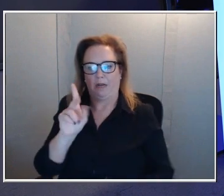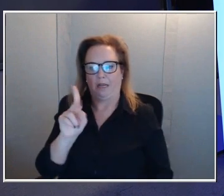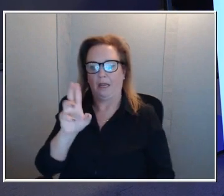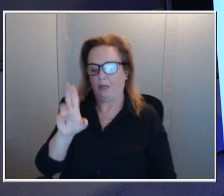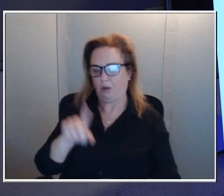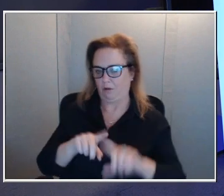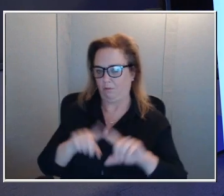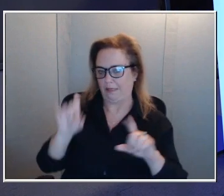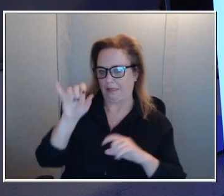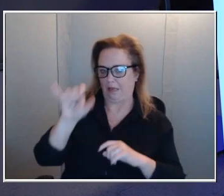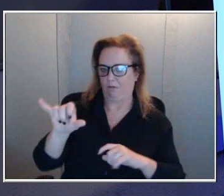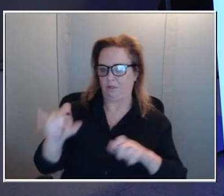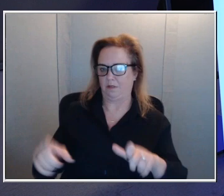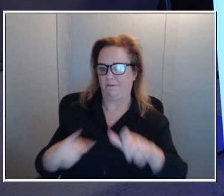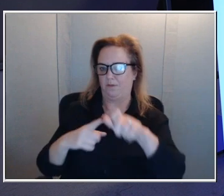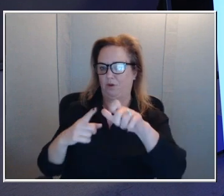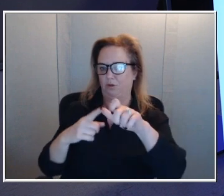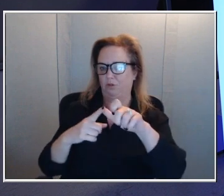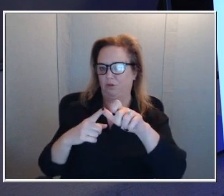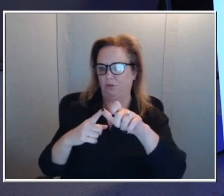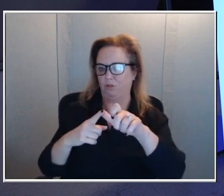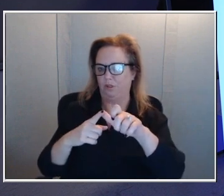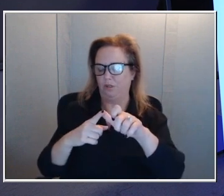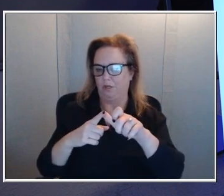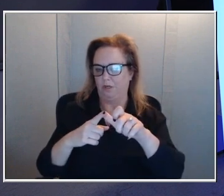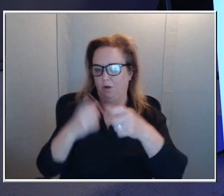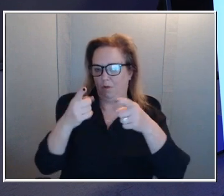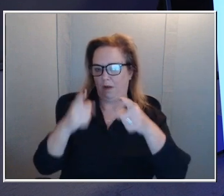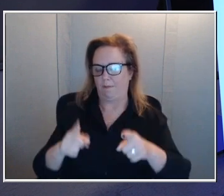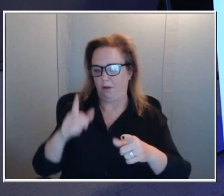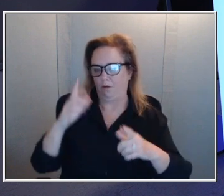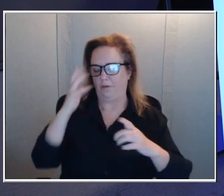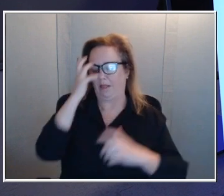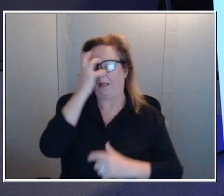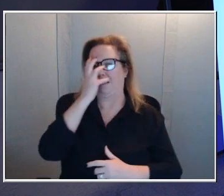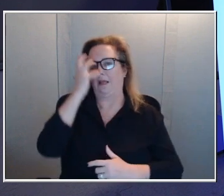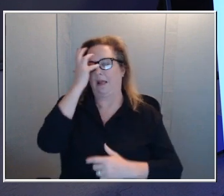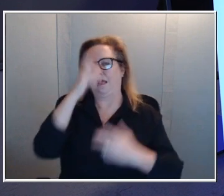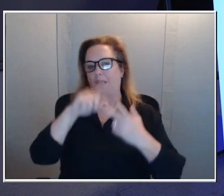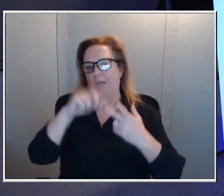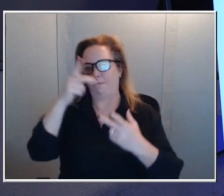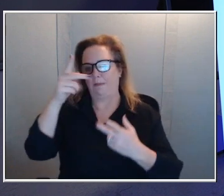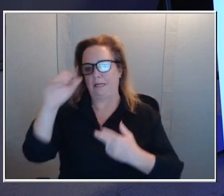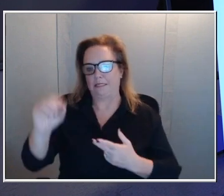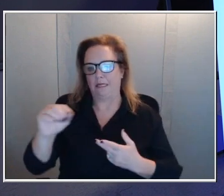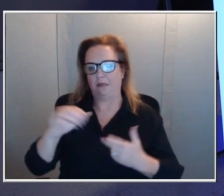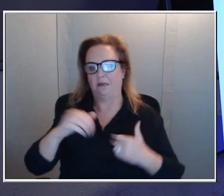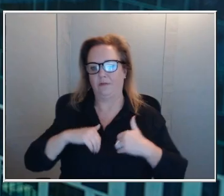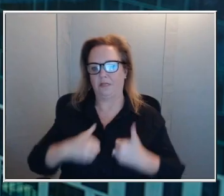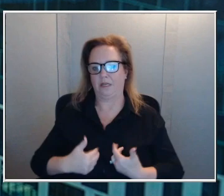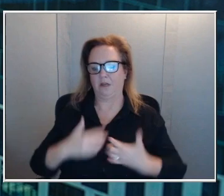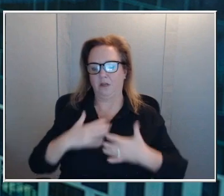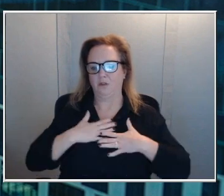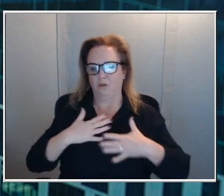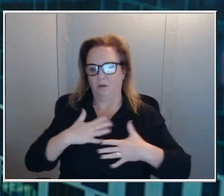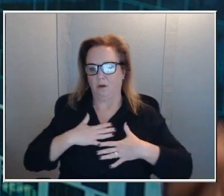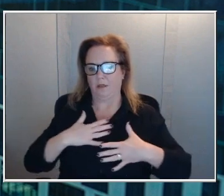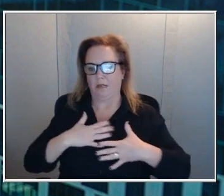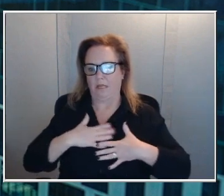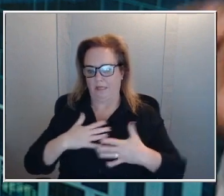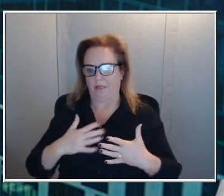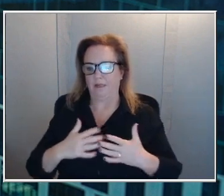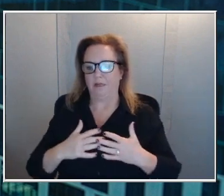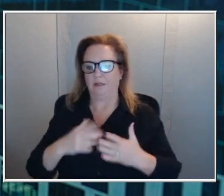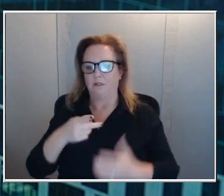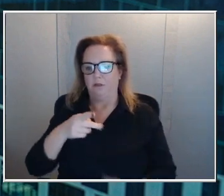the inciting event, is that you were lightheaded, maybe passed out, maybe had some fatigue, shortness of breath on exertion. So then you had a